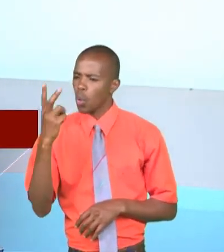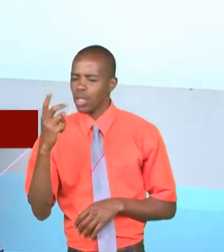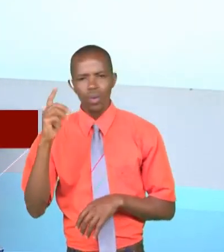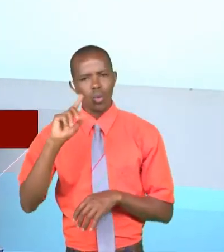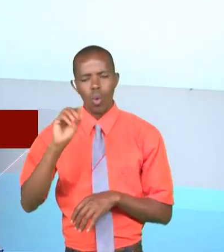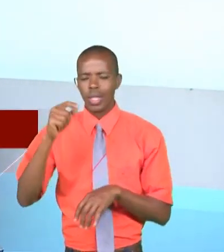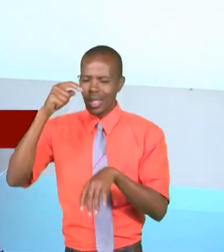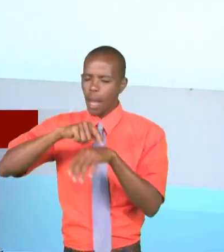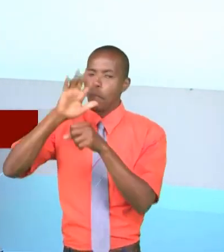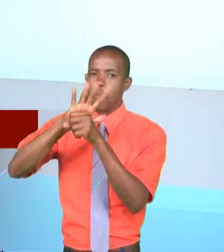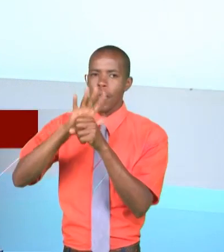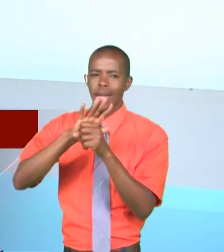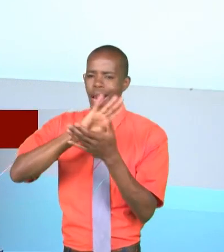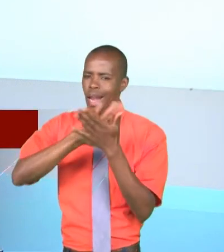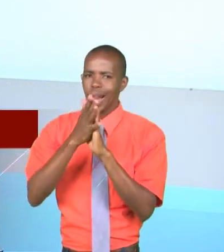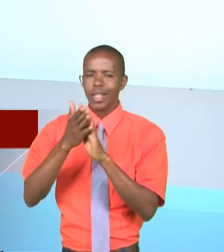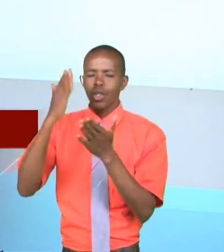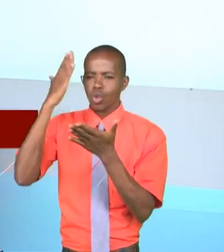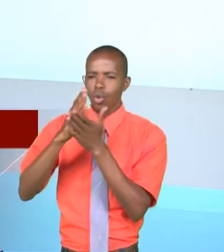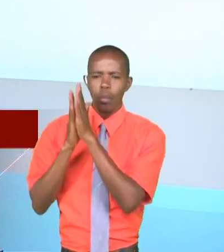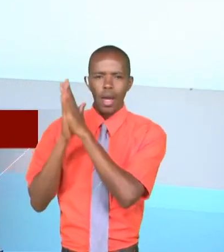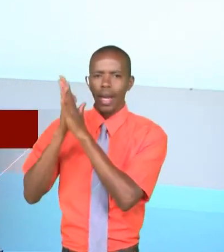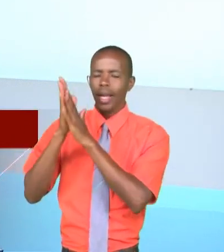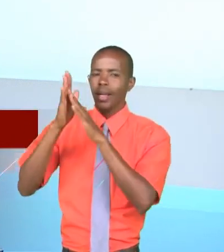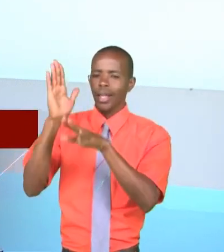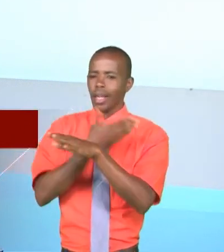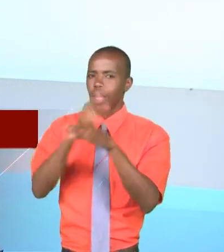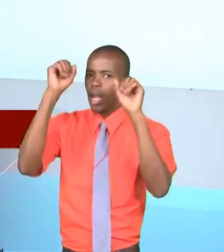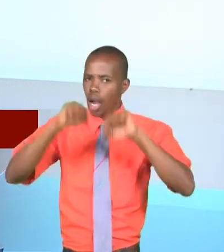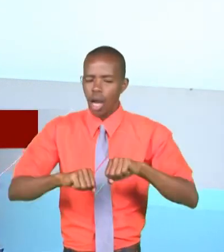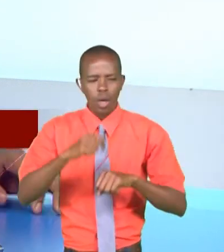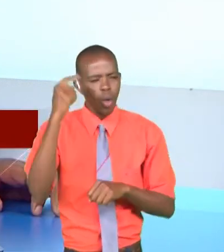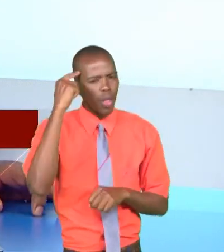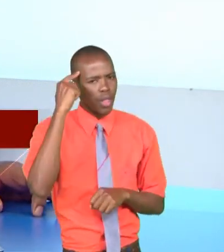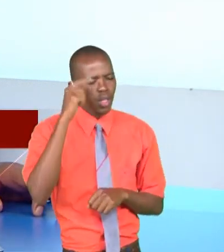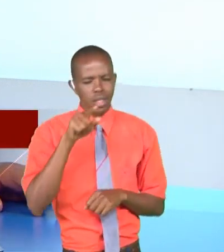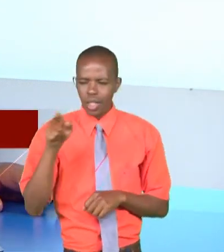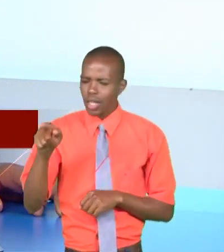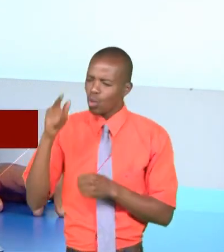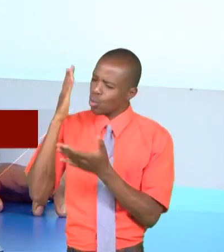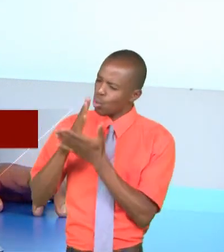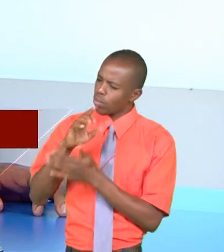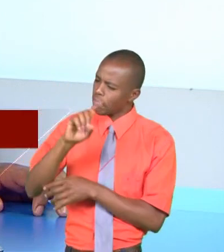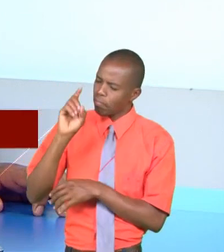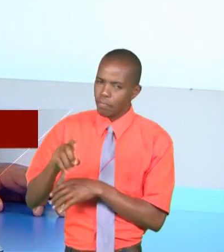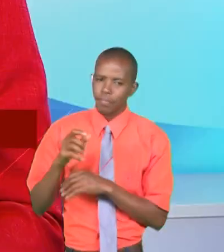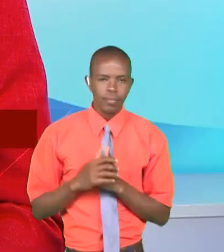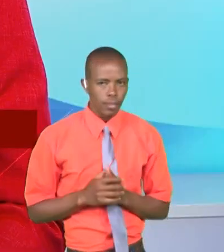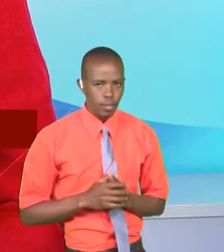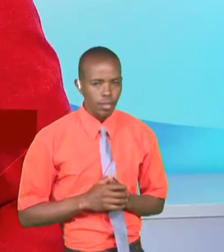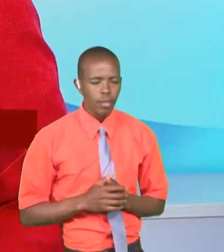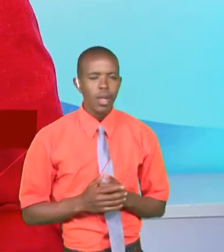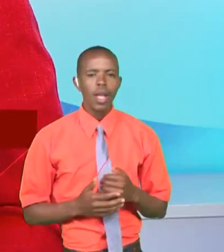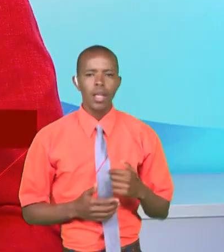times, nothing can stop rege. Mm-hmm. Do you think what Joshua is saying is true? I